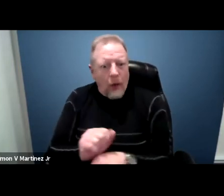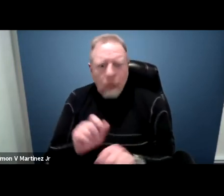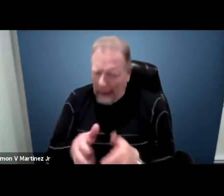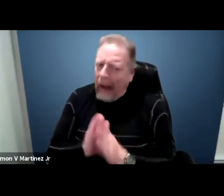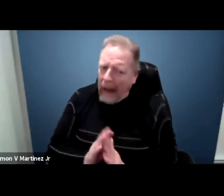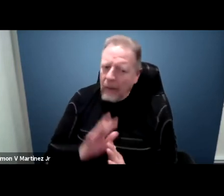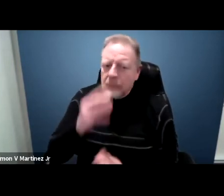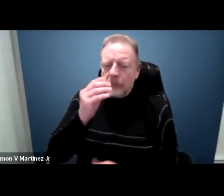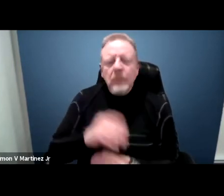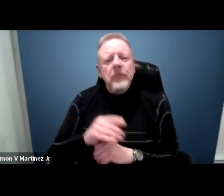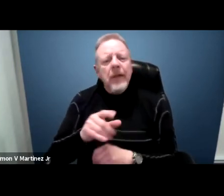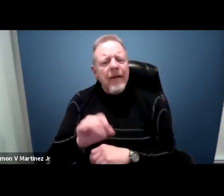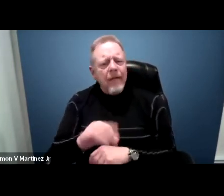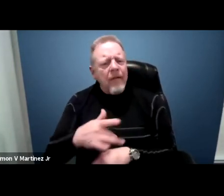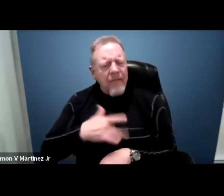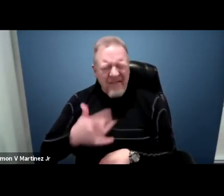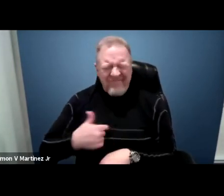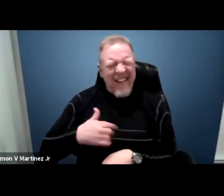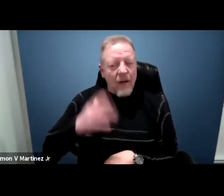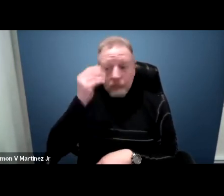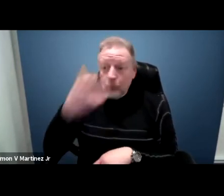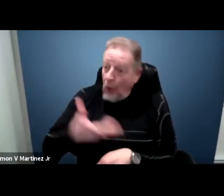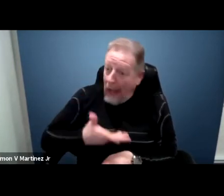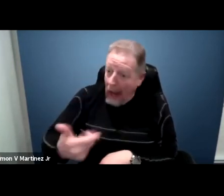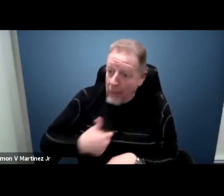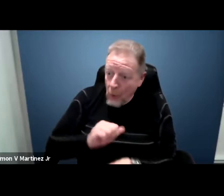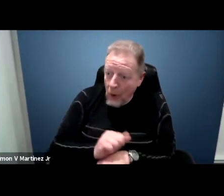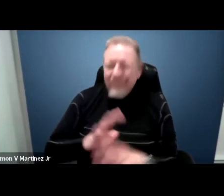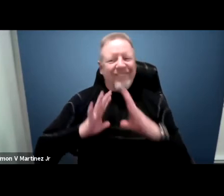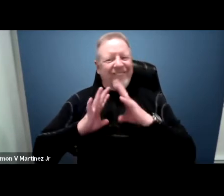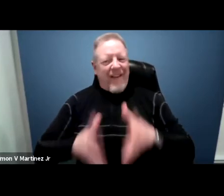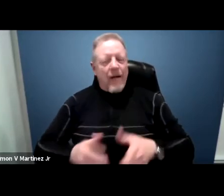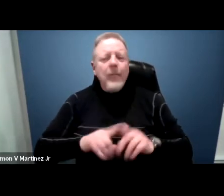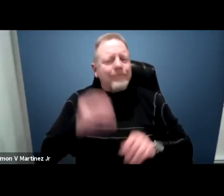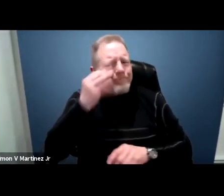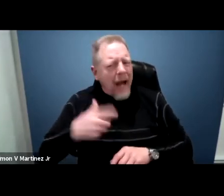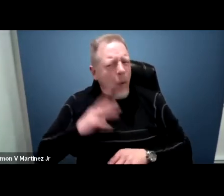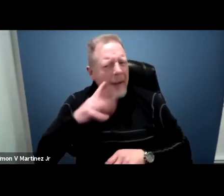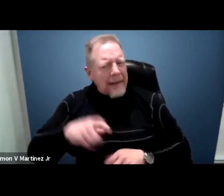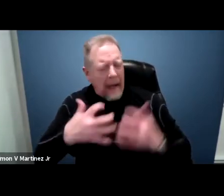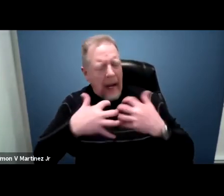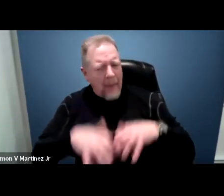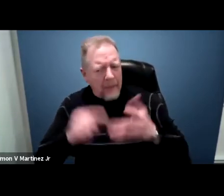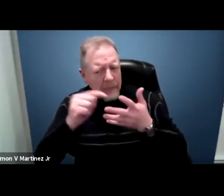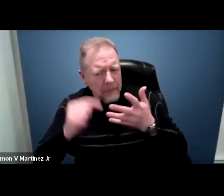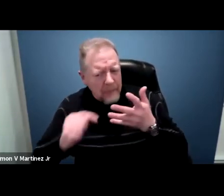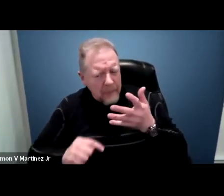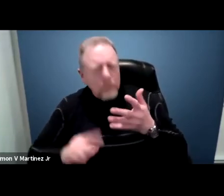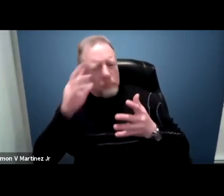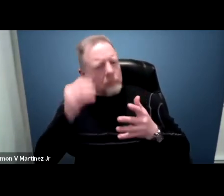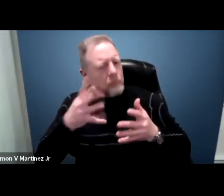think that you're going to need the accommodation. It is good to have it set up before you start the job.